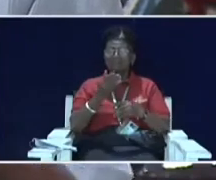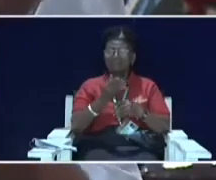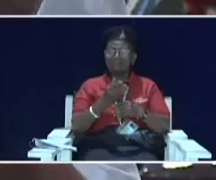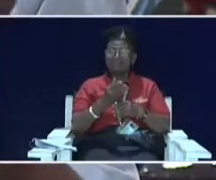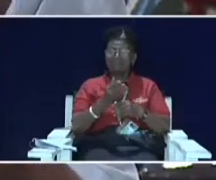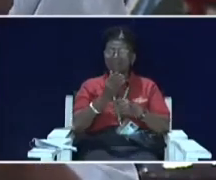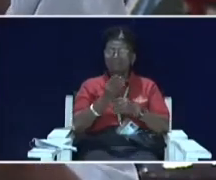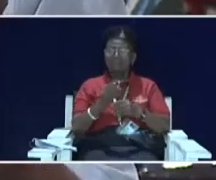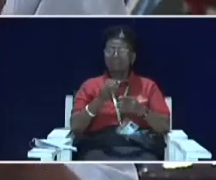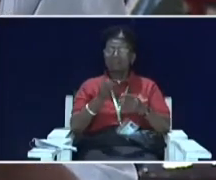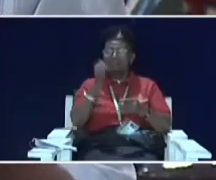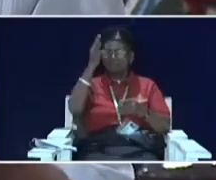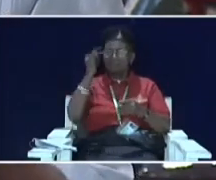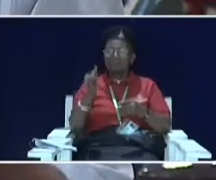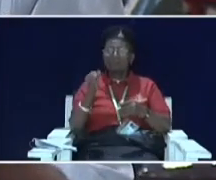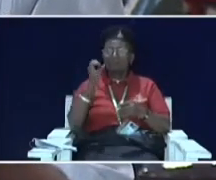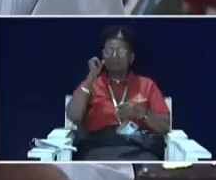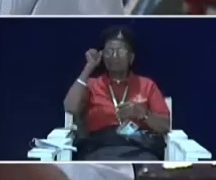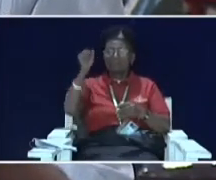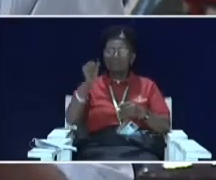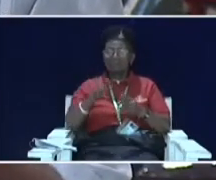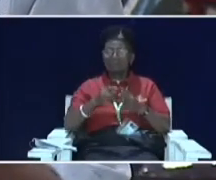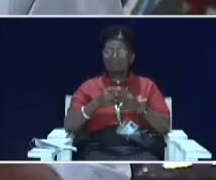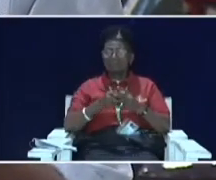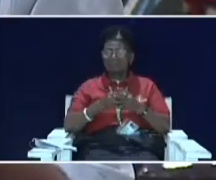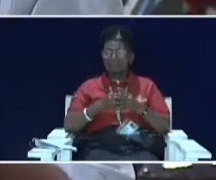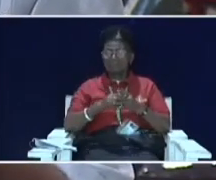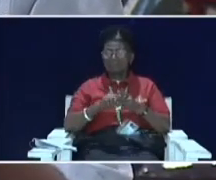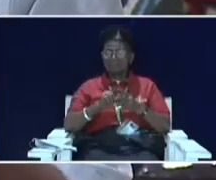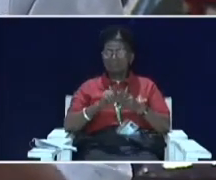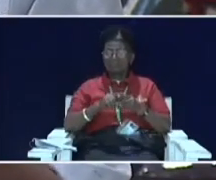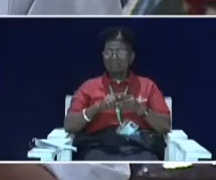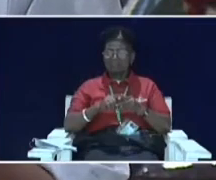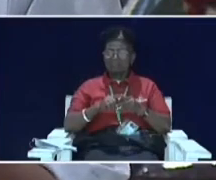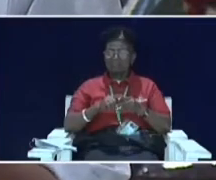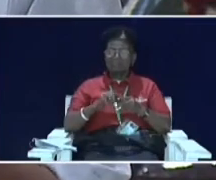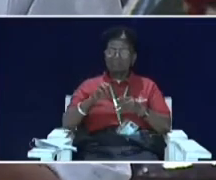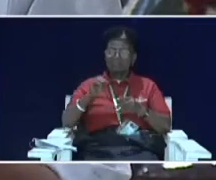And suddenly she began to vibrate